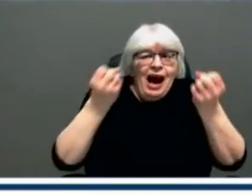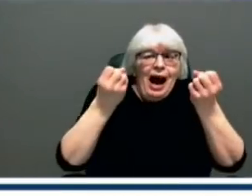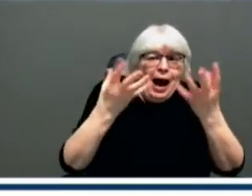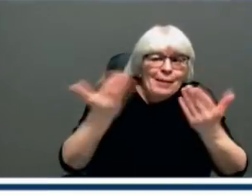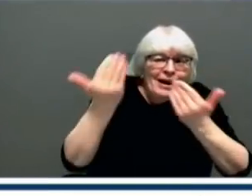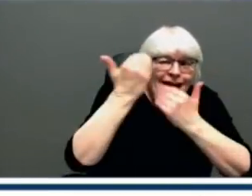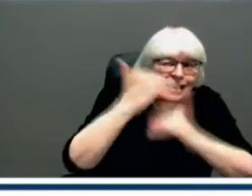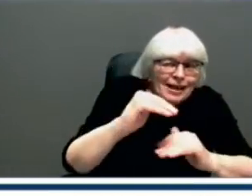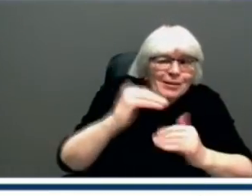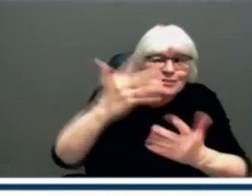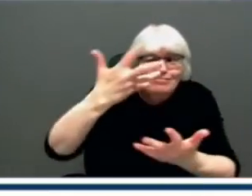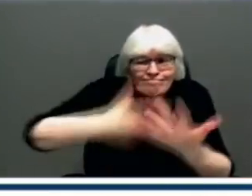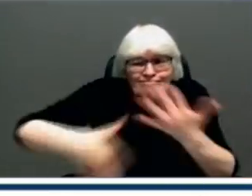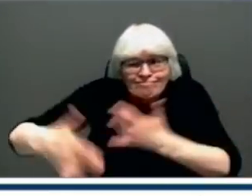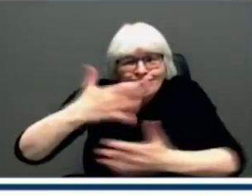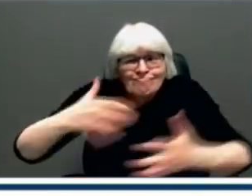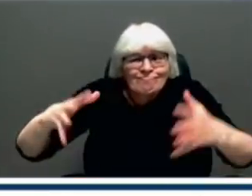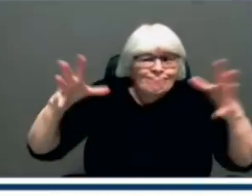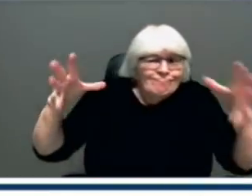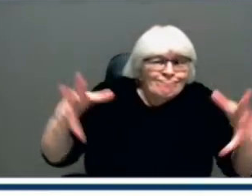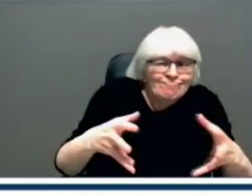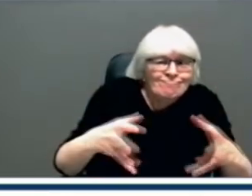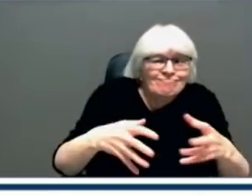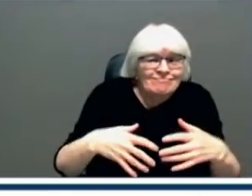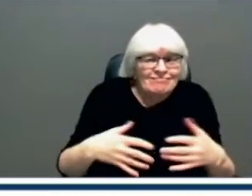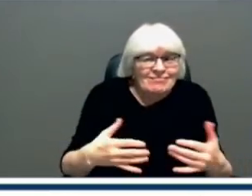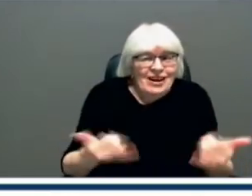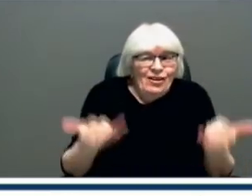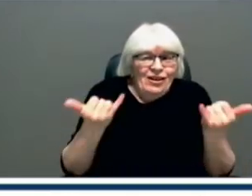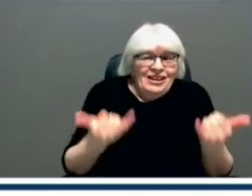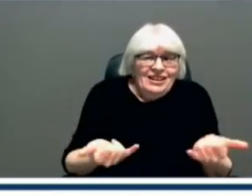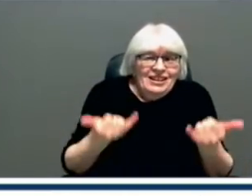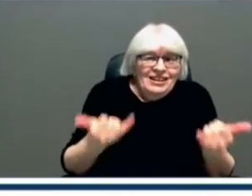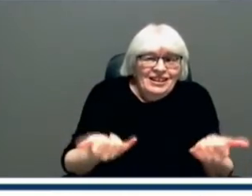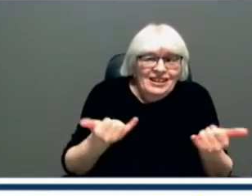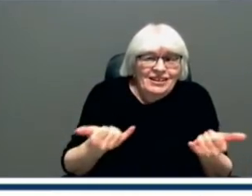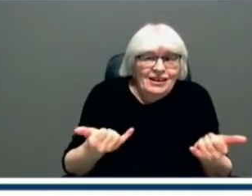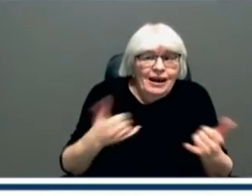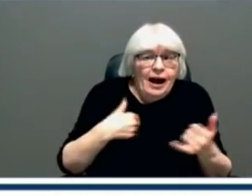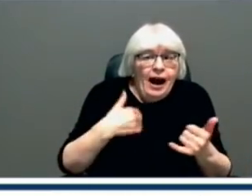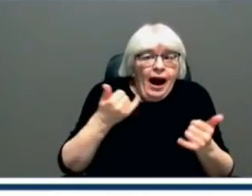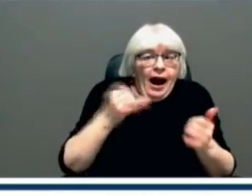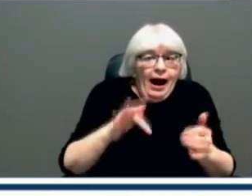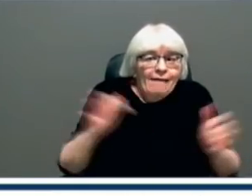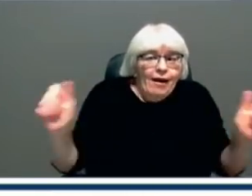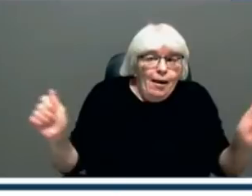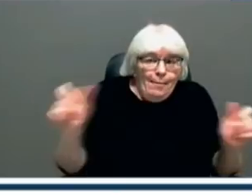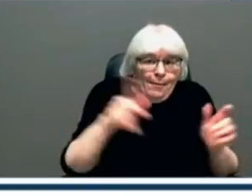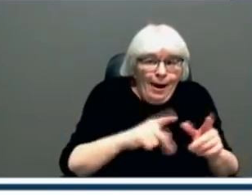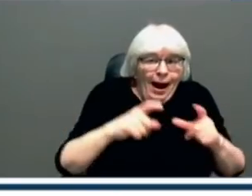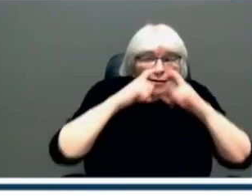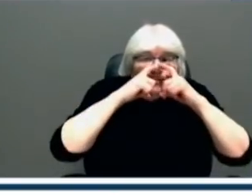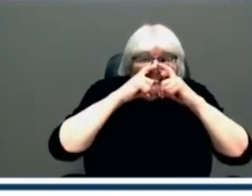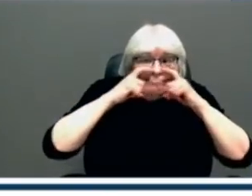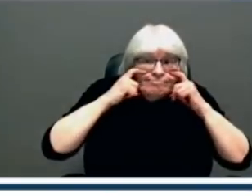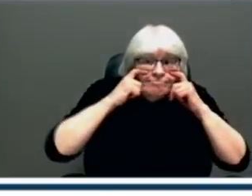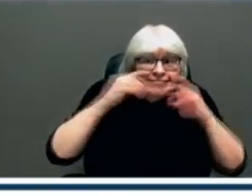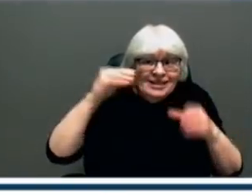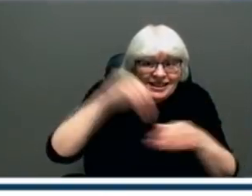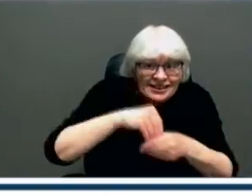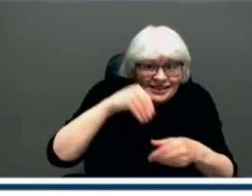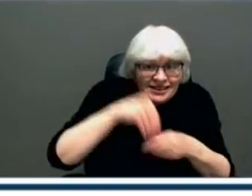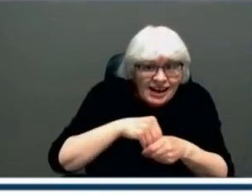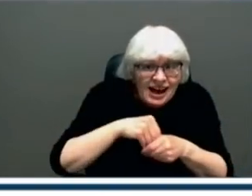to the possibility of reinstating an indoor mask mandate, especially given the big spike